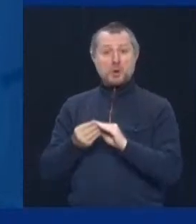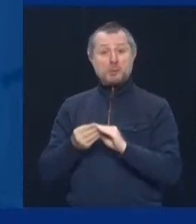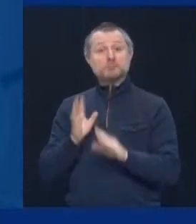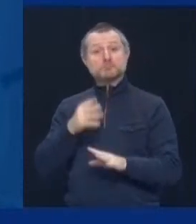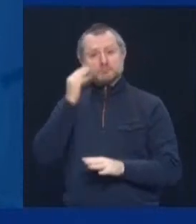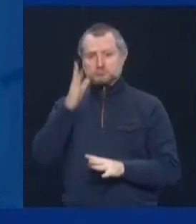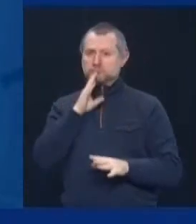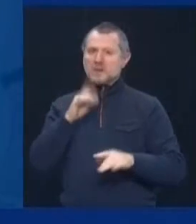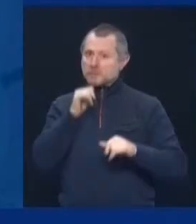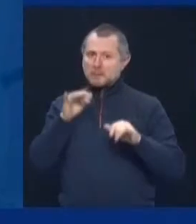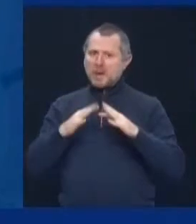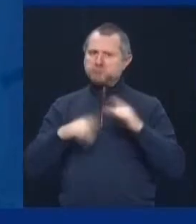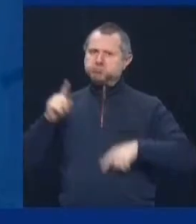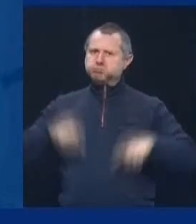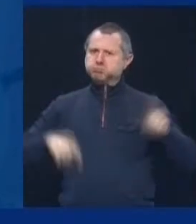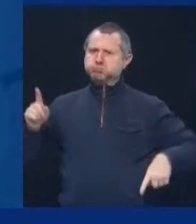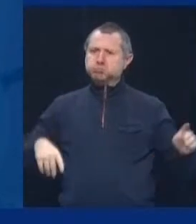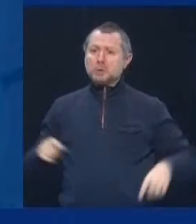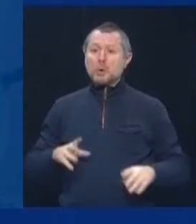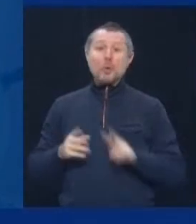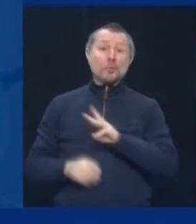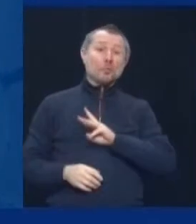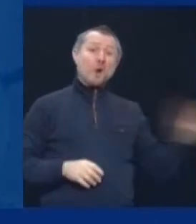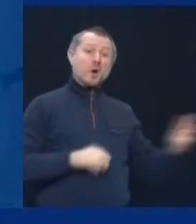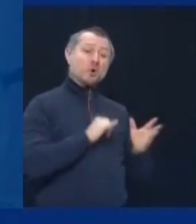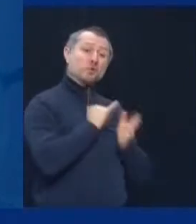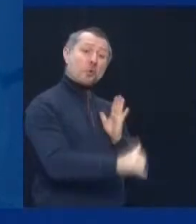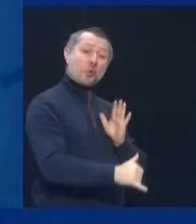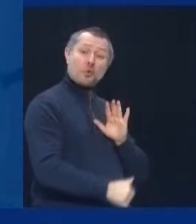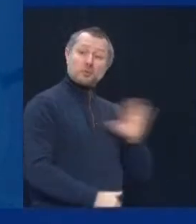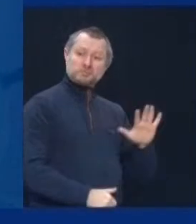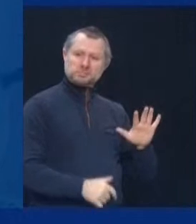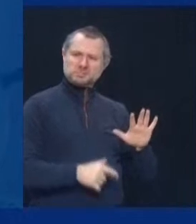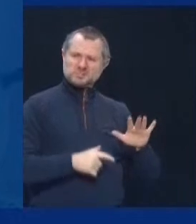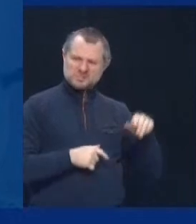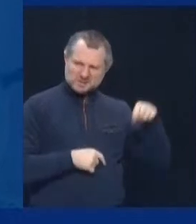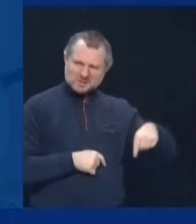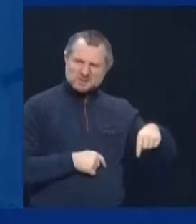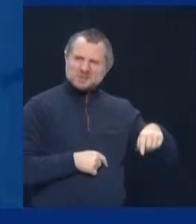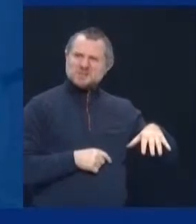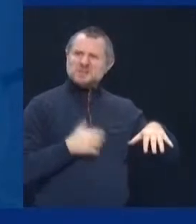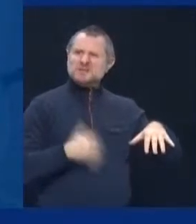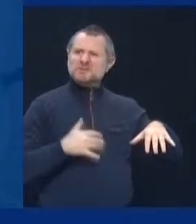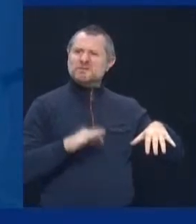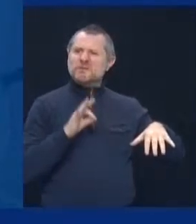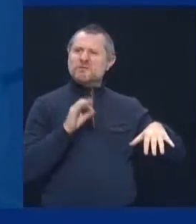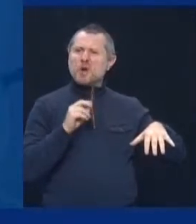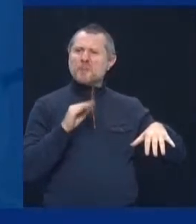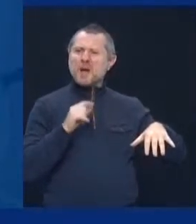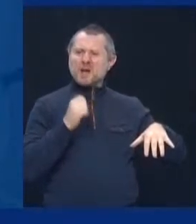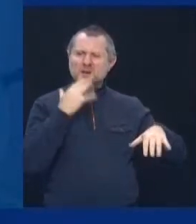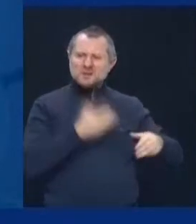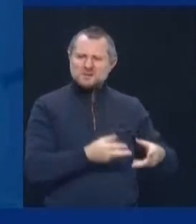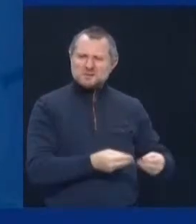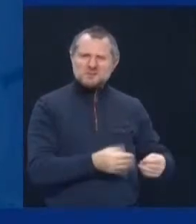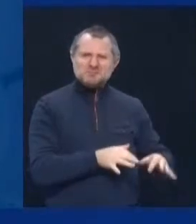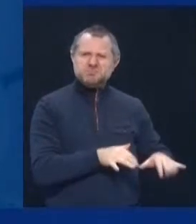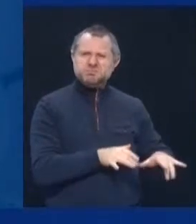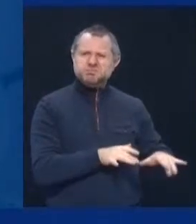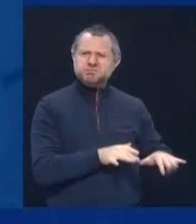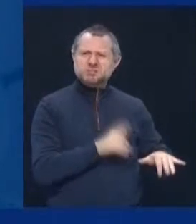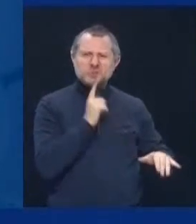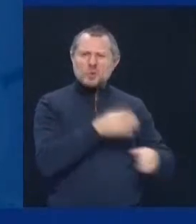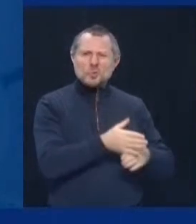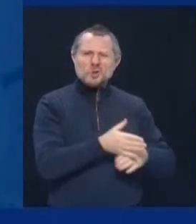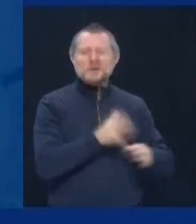Western New York, knock for Micah, seems to have flattened